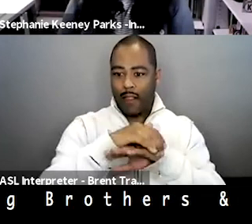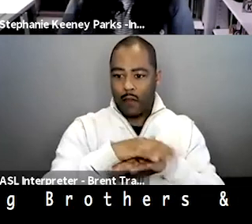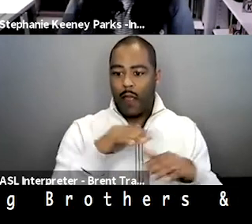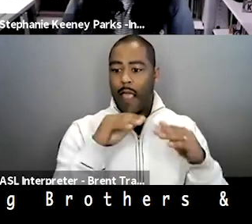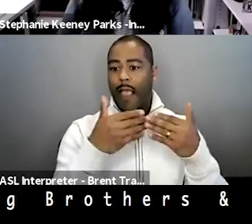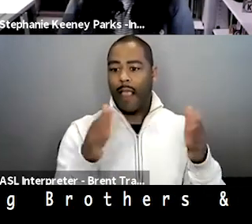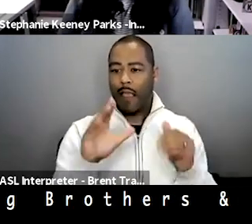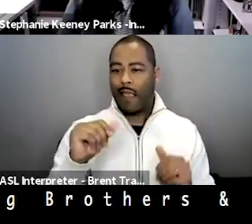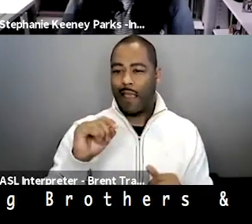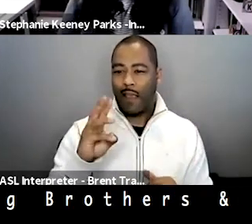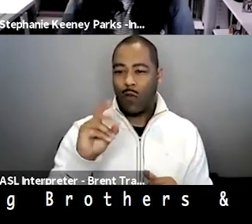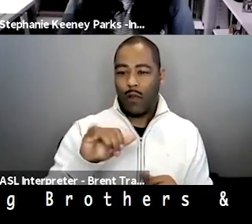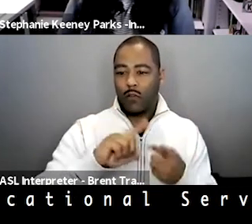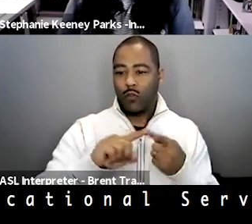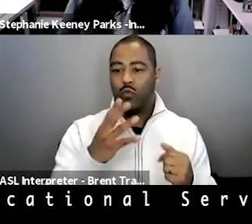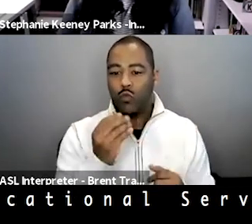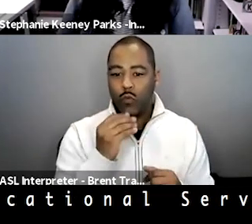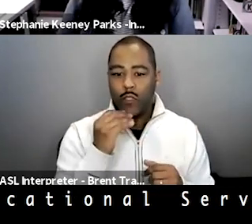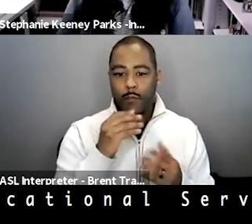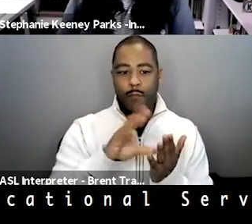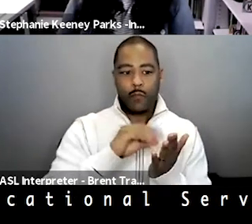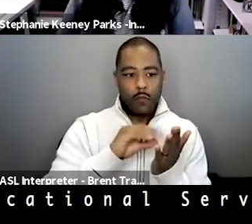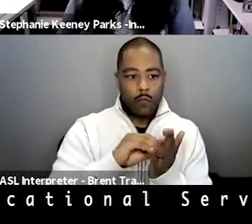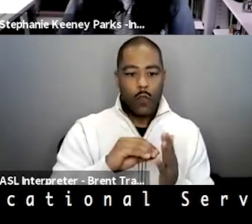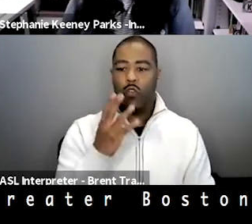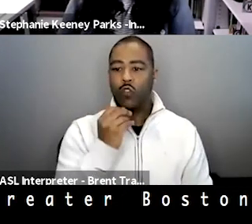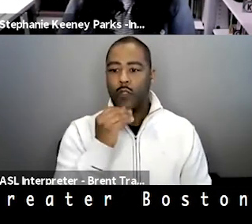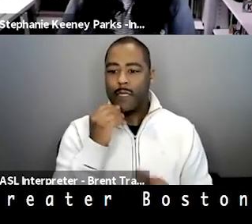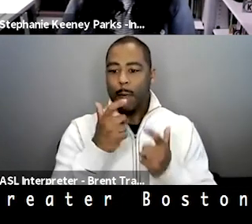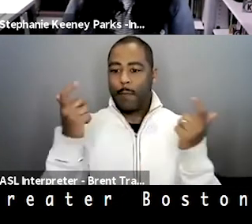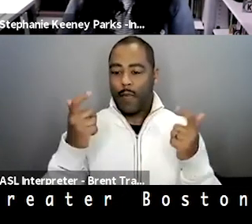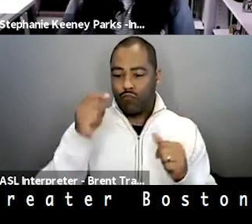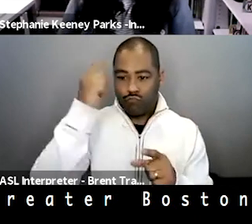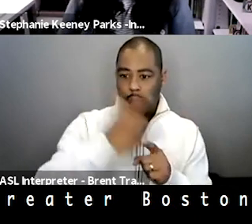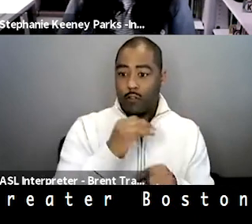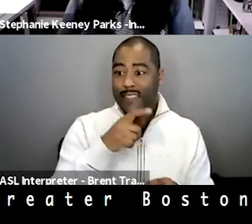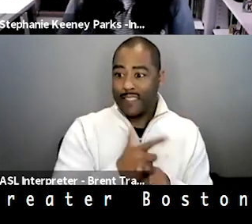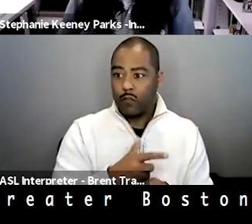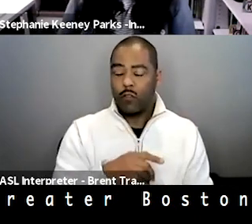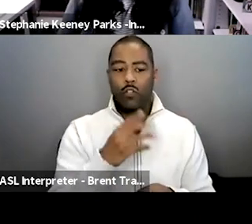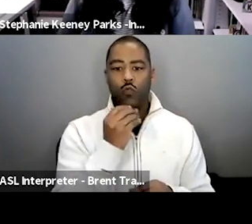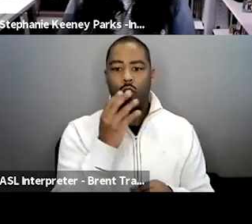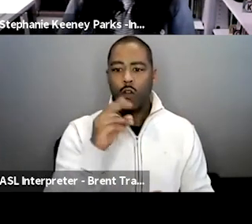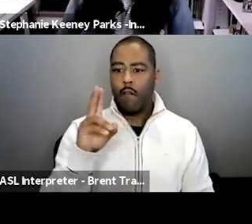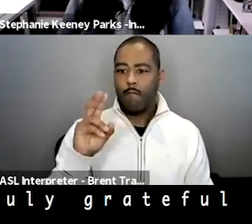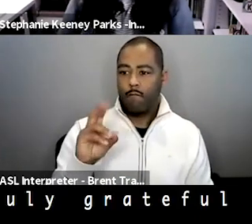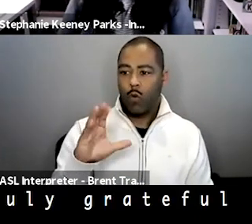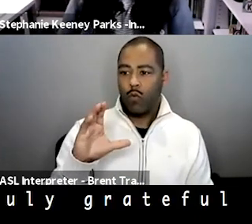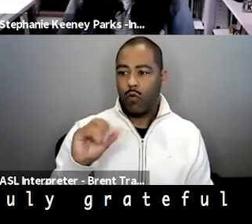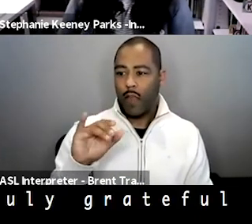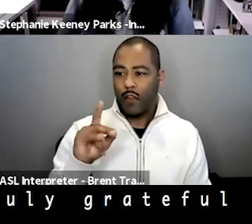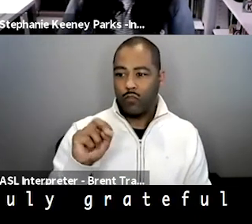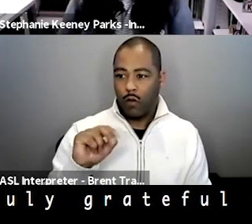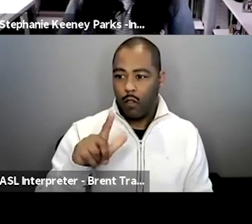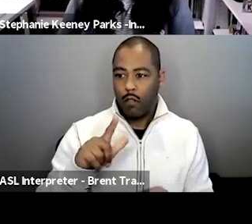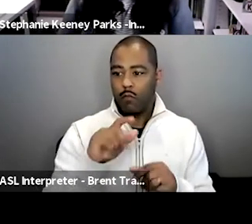Family and Children Services, Jewish Big Brothers and Big Sisters, Jewish Vocational Service, and JCC